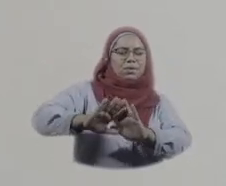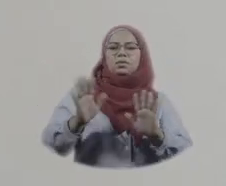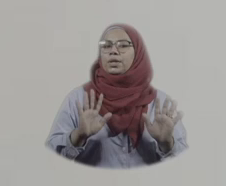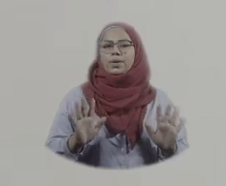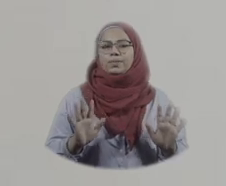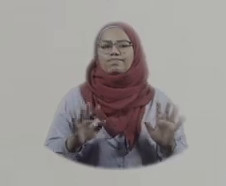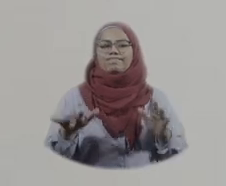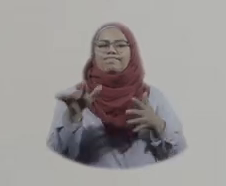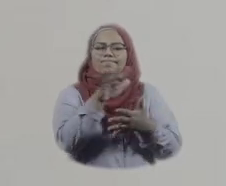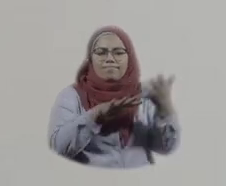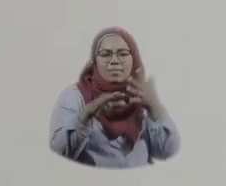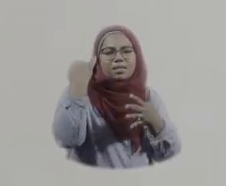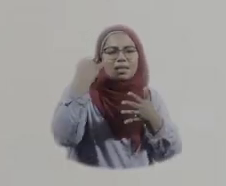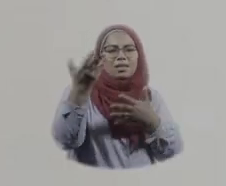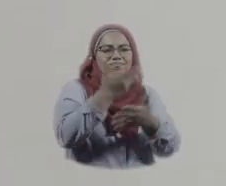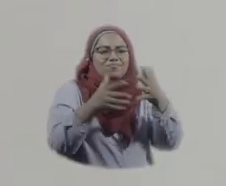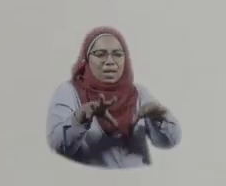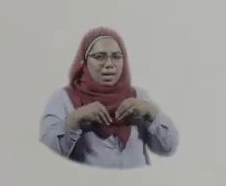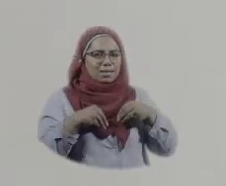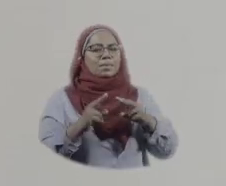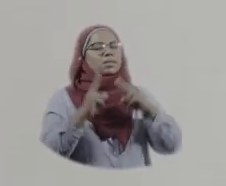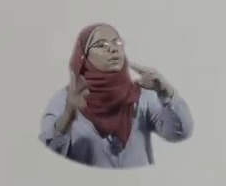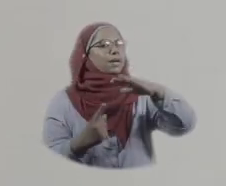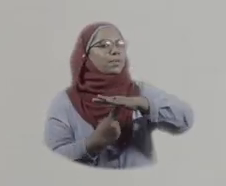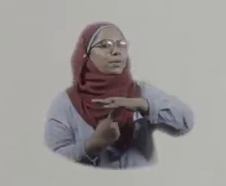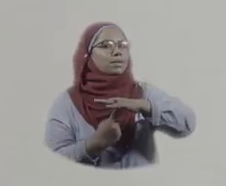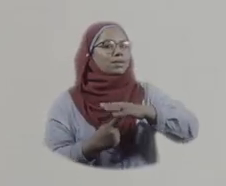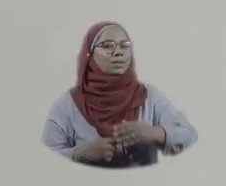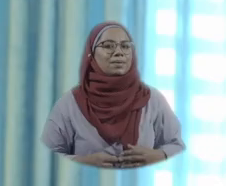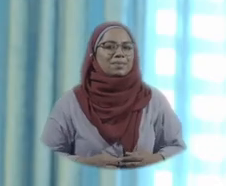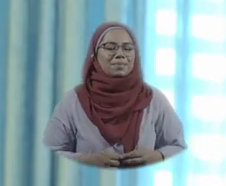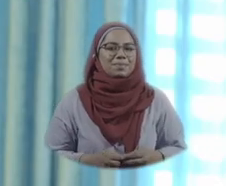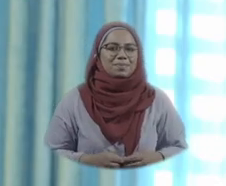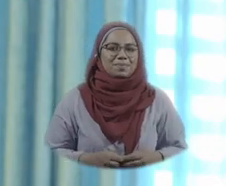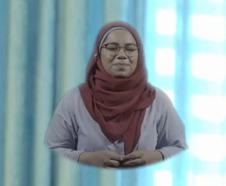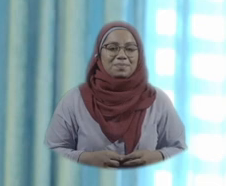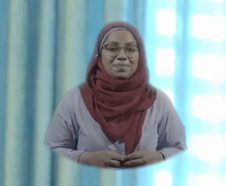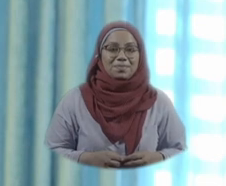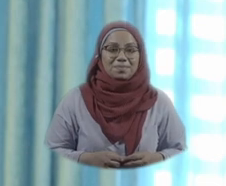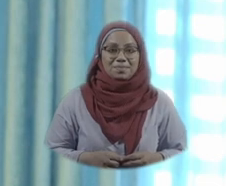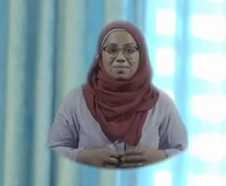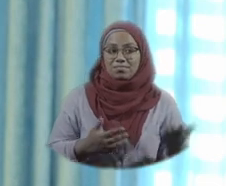like being assertive is really important when it comes to leadership.